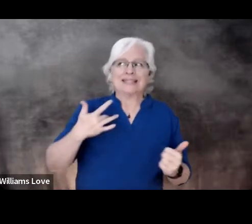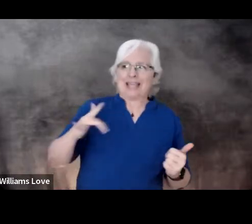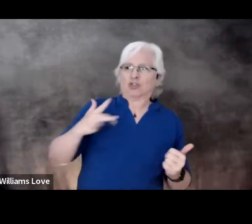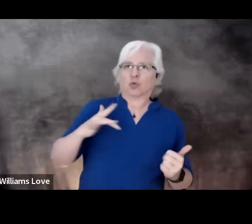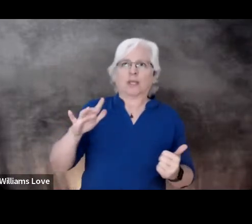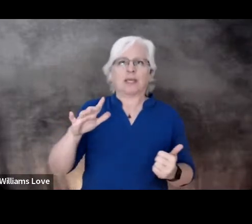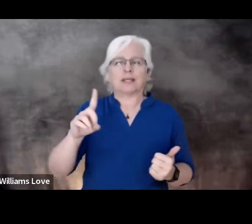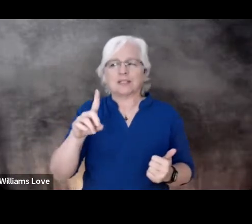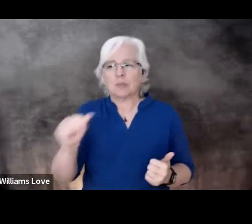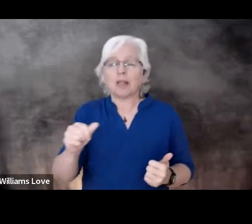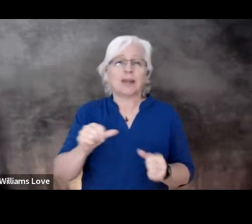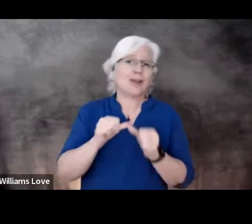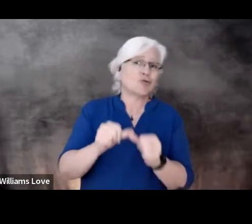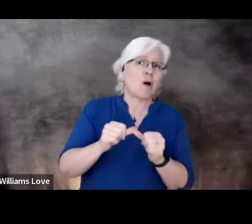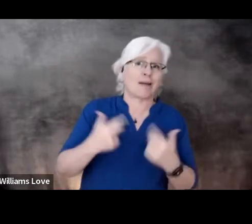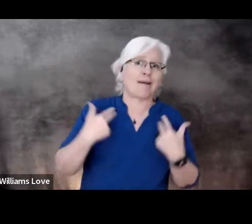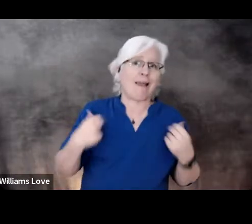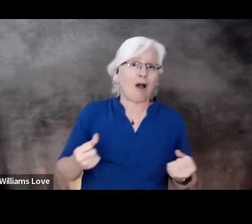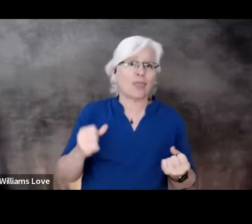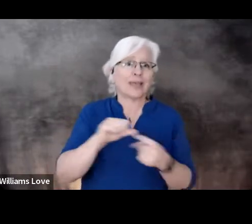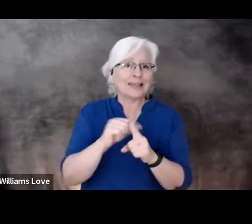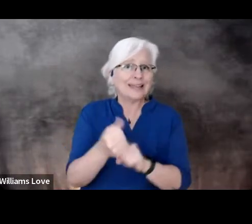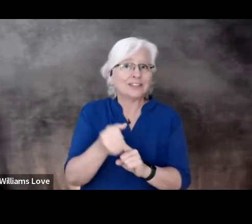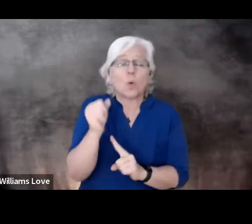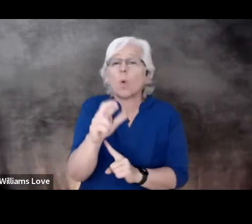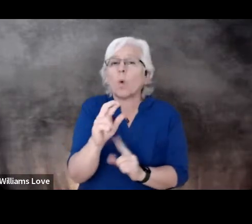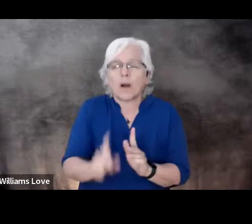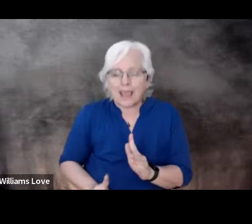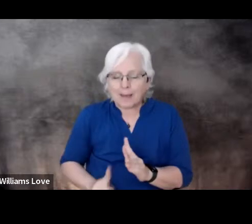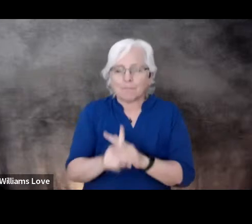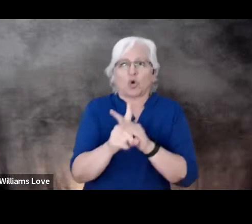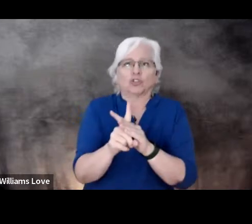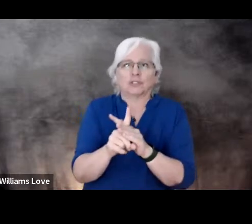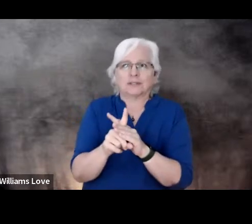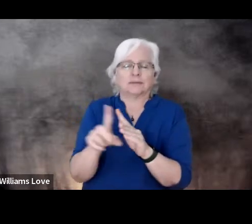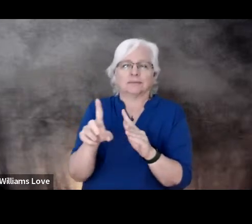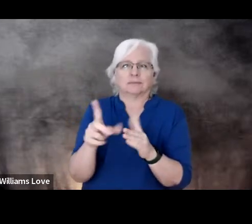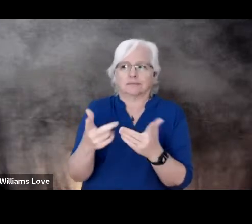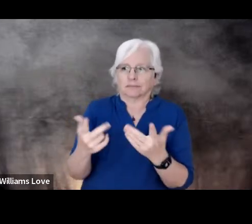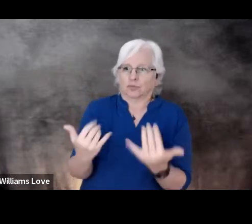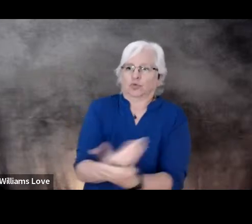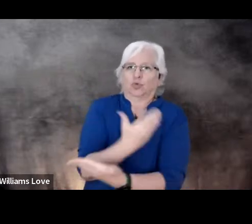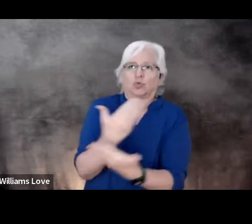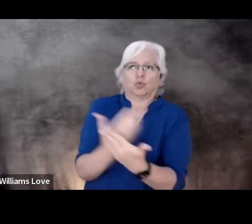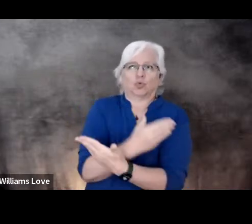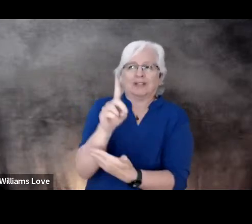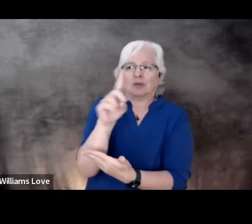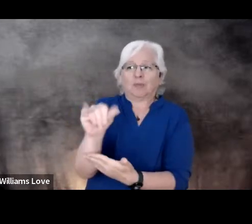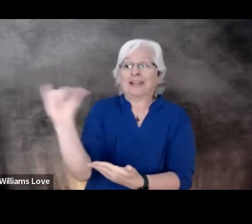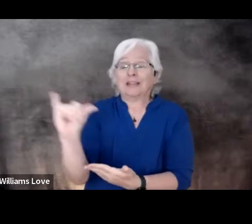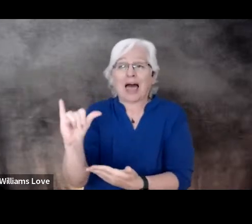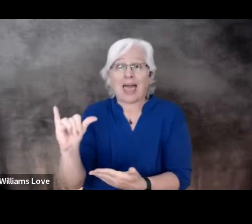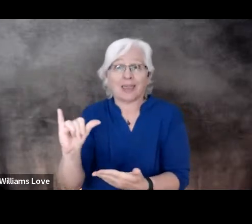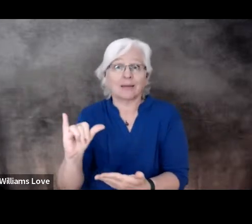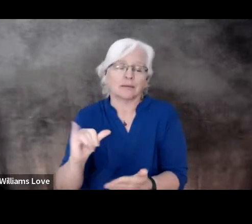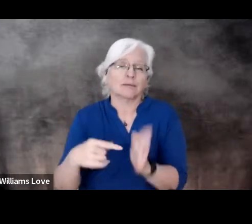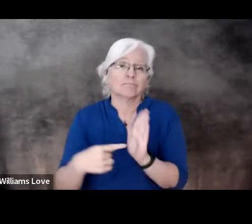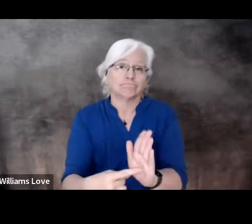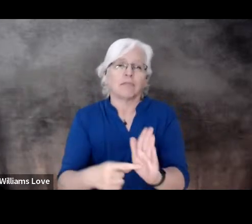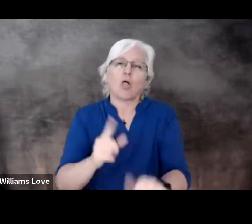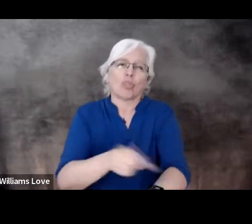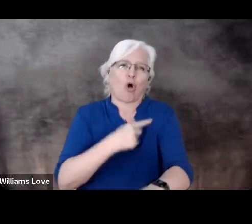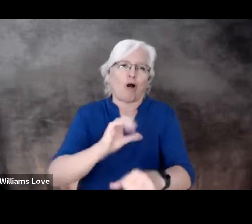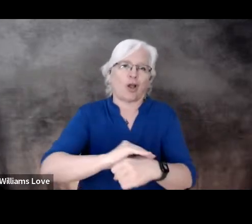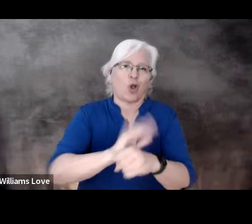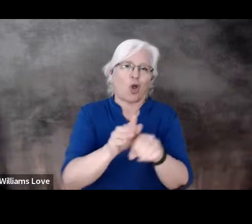chronic health conditions, or emerging conditions like long COVID. We also, as I mentioned, are